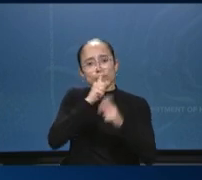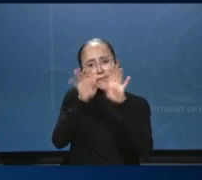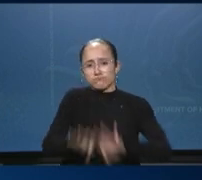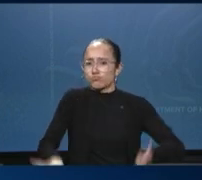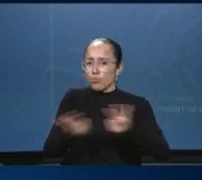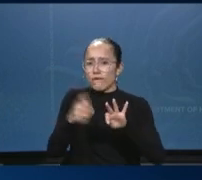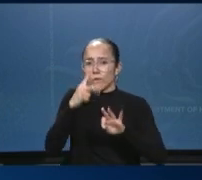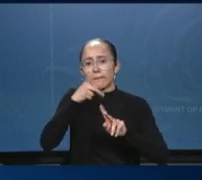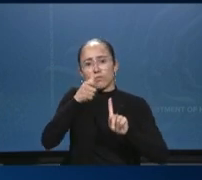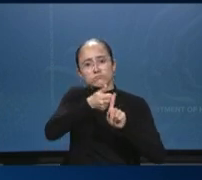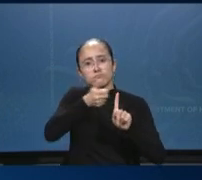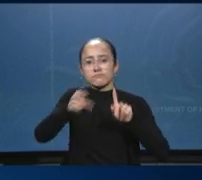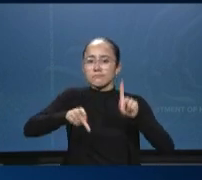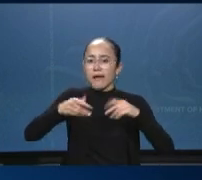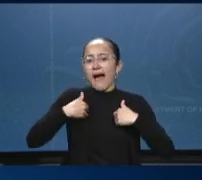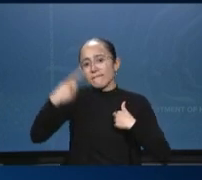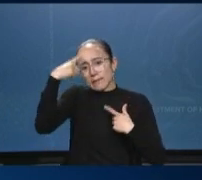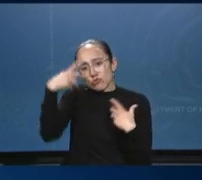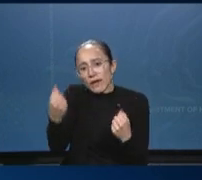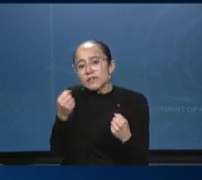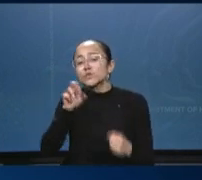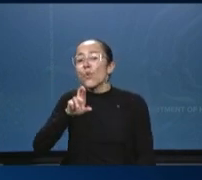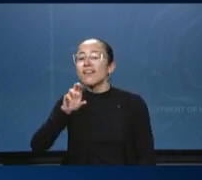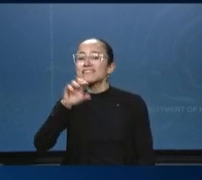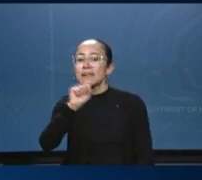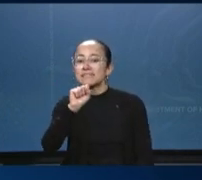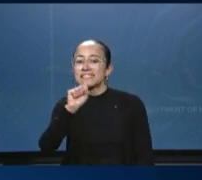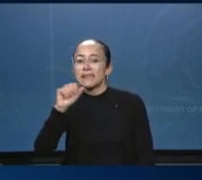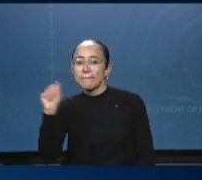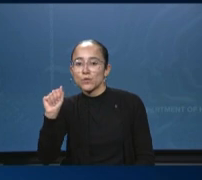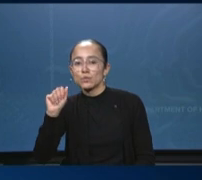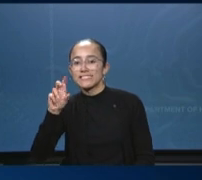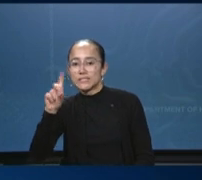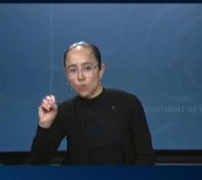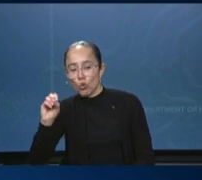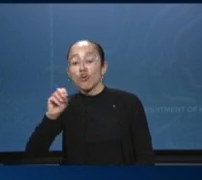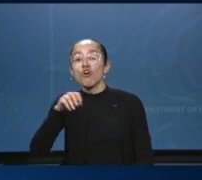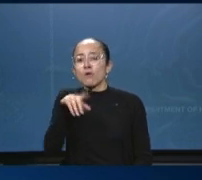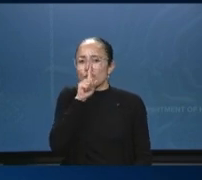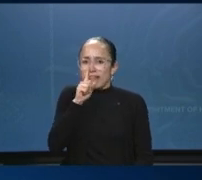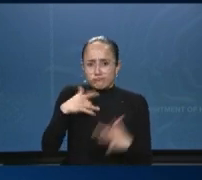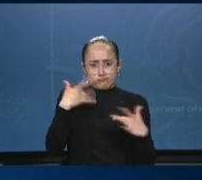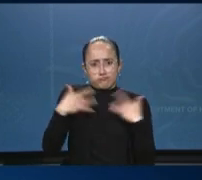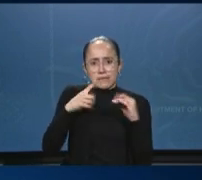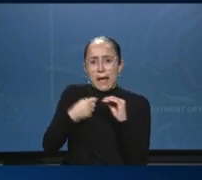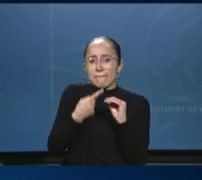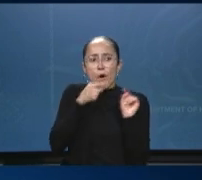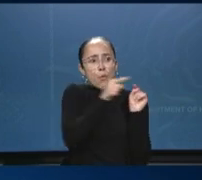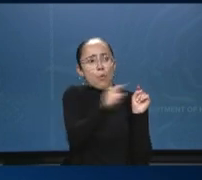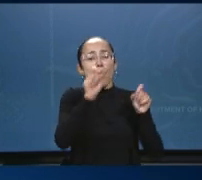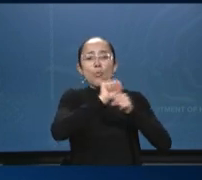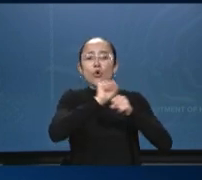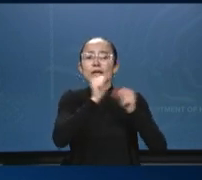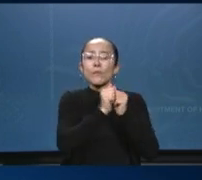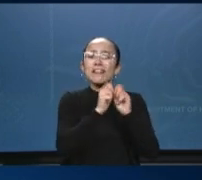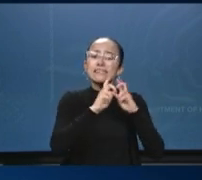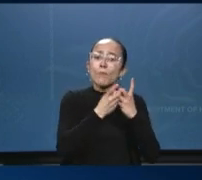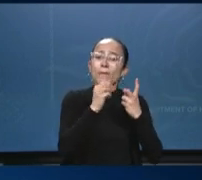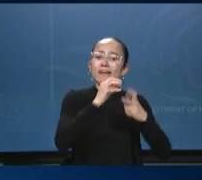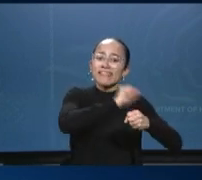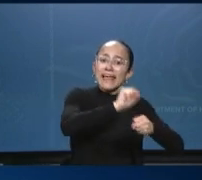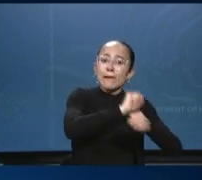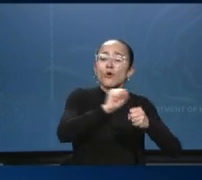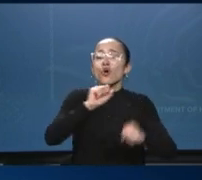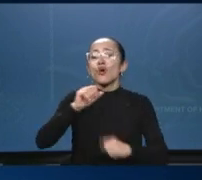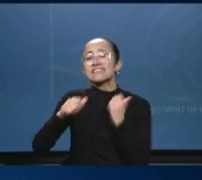with mental illness and substance use disorder. And I'm so proud of Secretary Becerra, the department, working with the Department of Labor and Secretary Walsh,